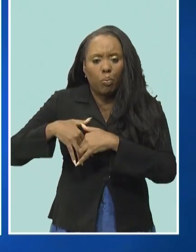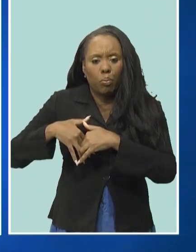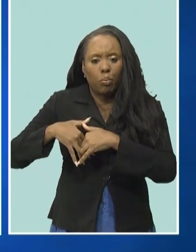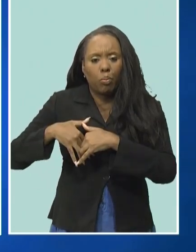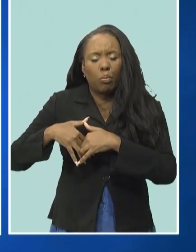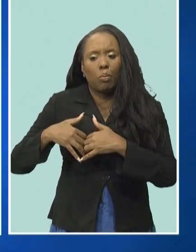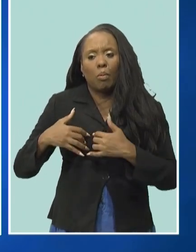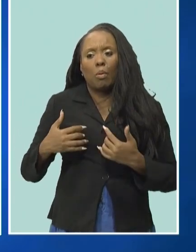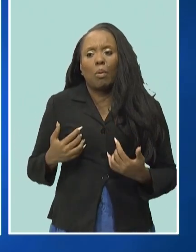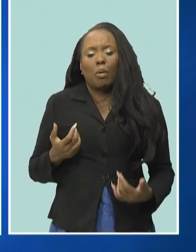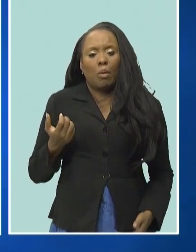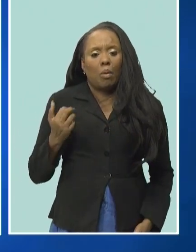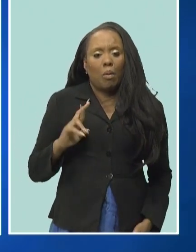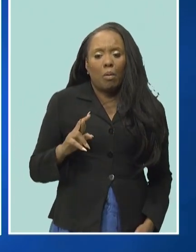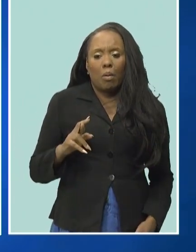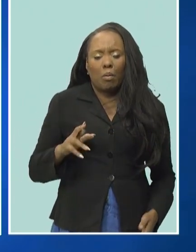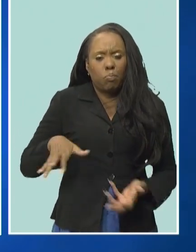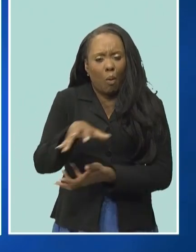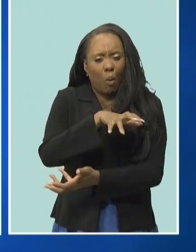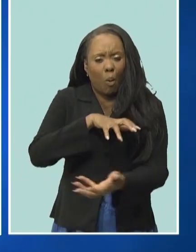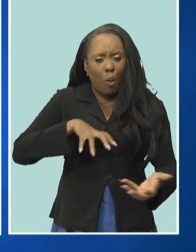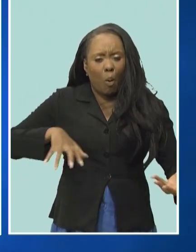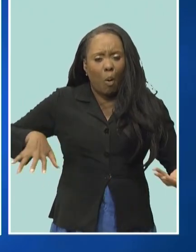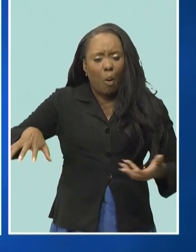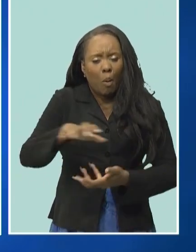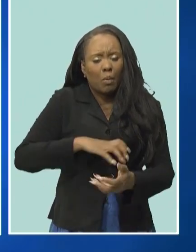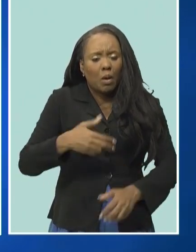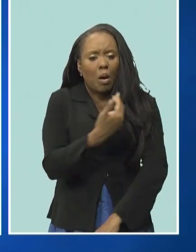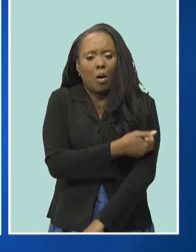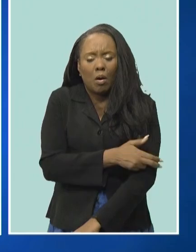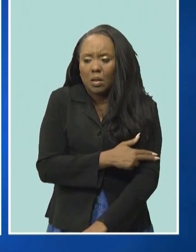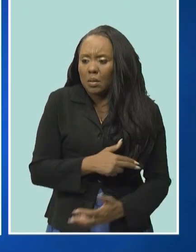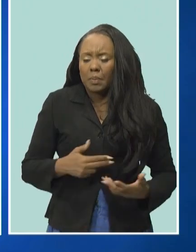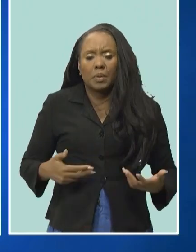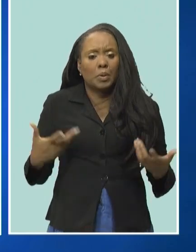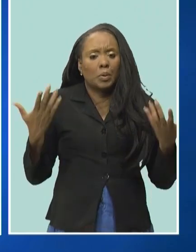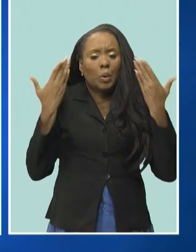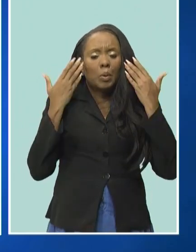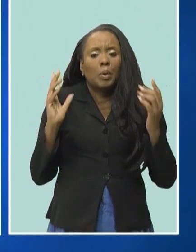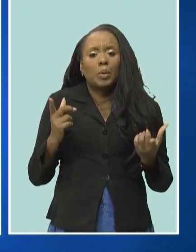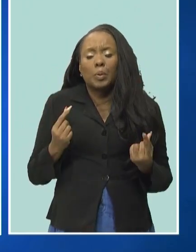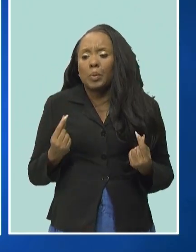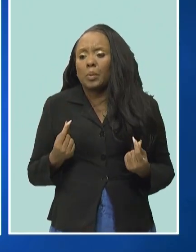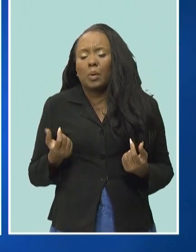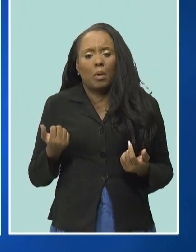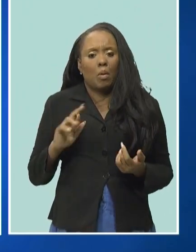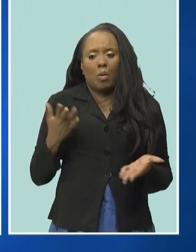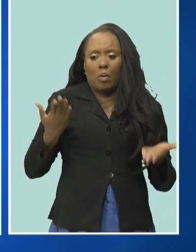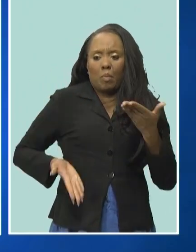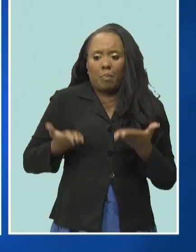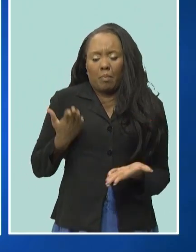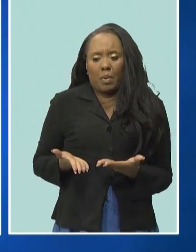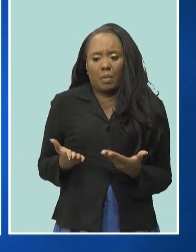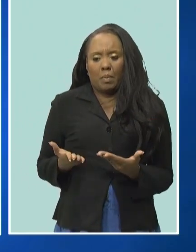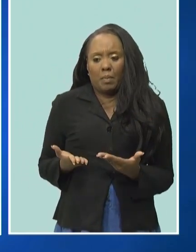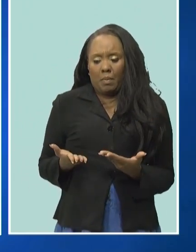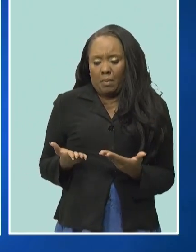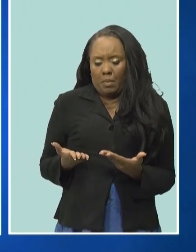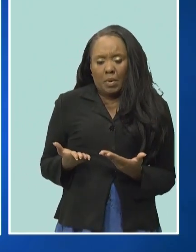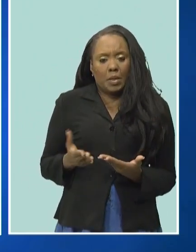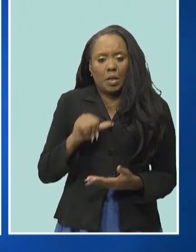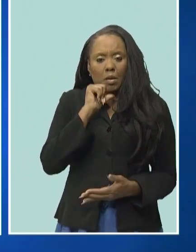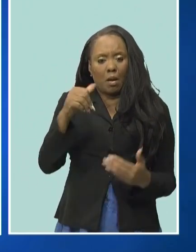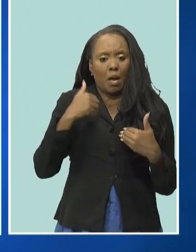confusion that the hospital can't offer the amount of care. They may fool around with the records so that you don't have the information you need on